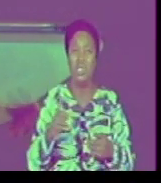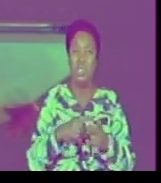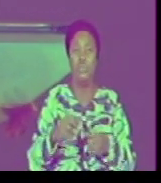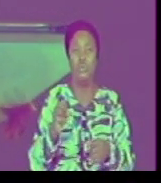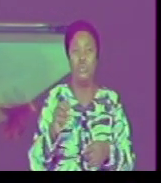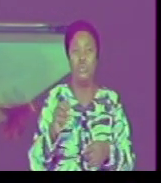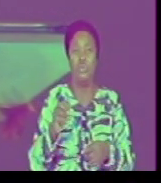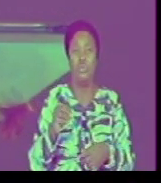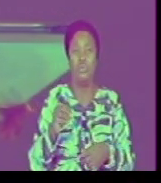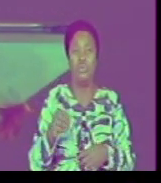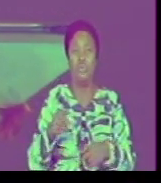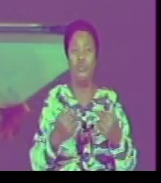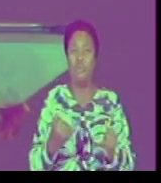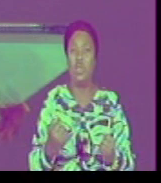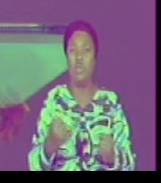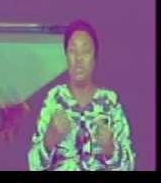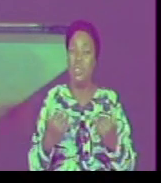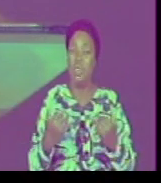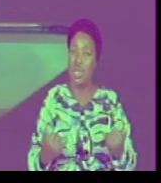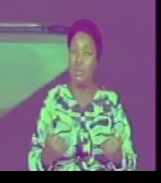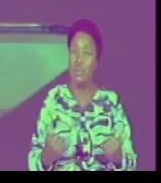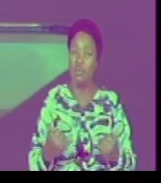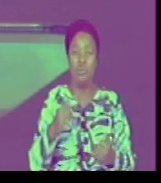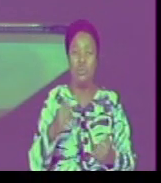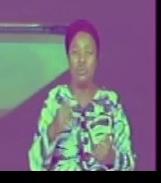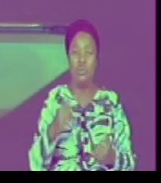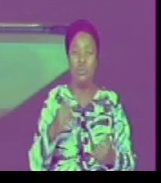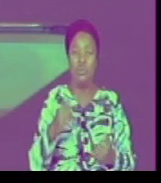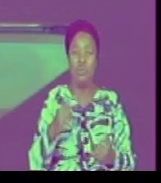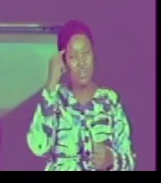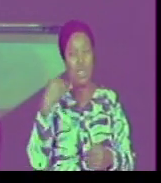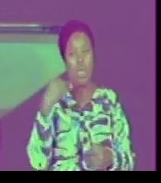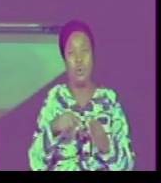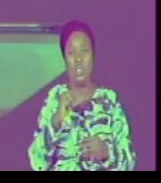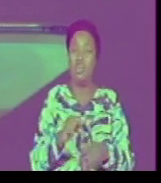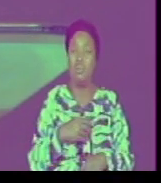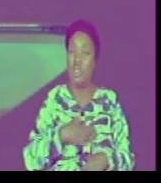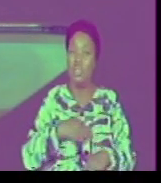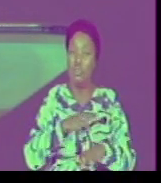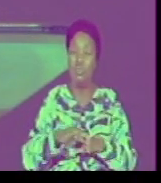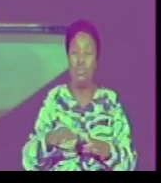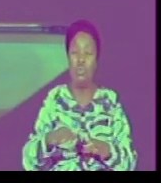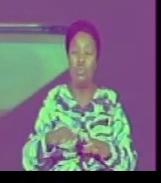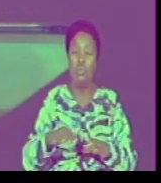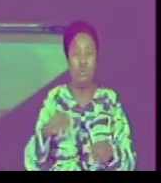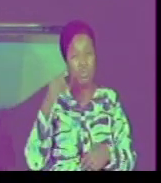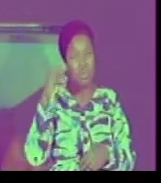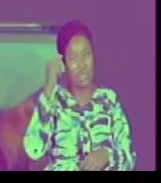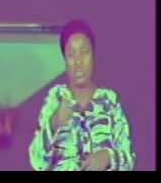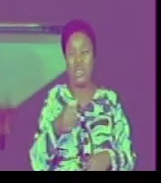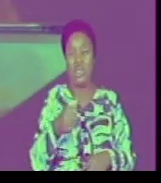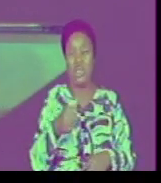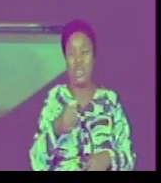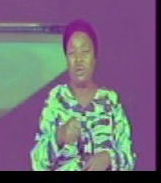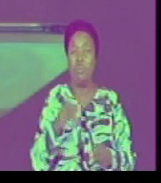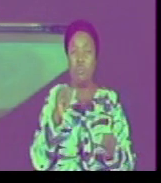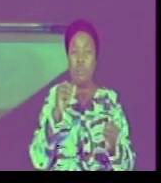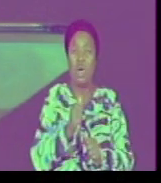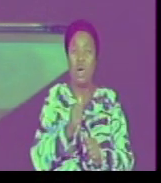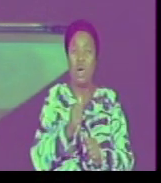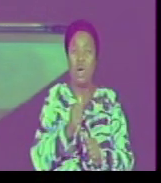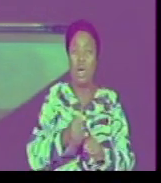not think of yourself more highly than you ought to think, as if you were Peter or